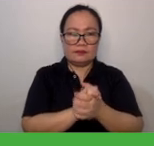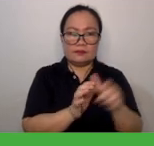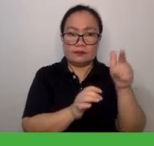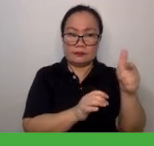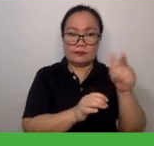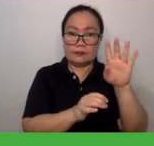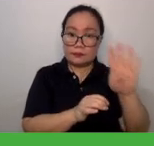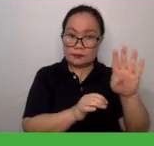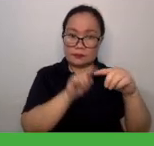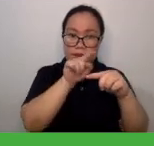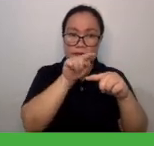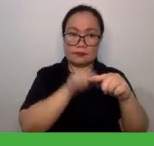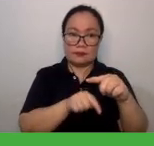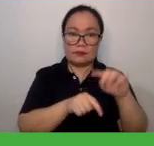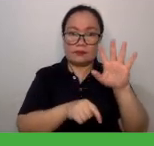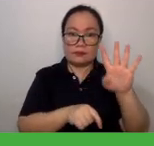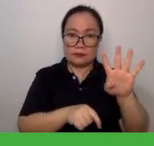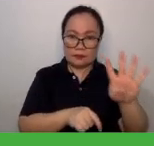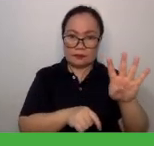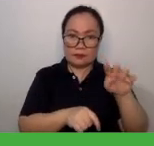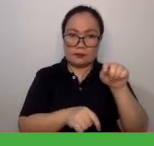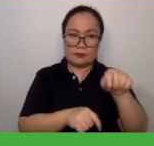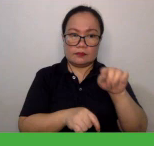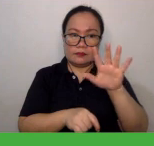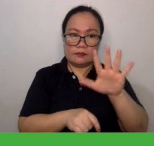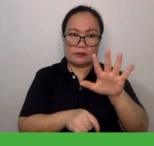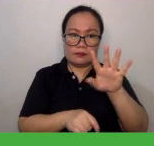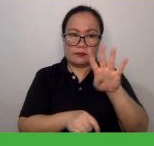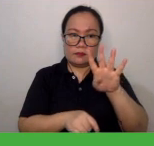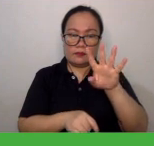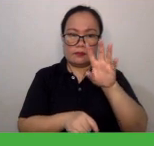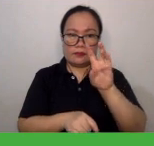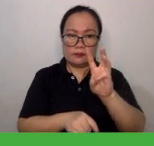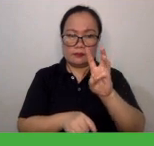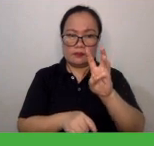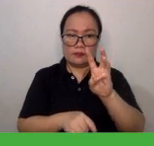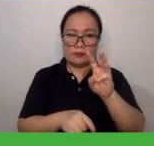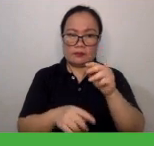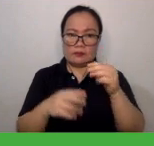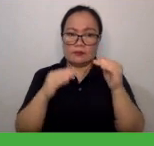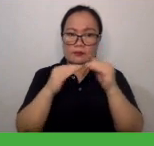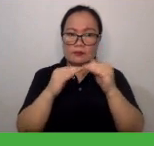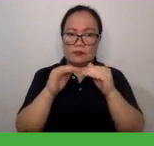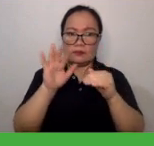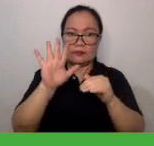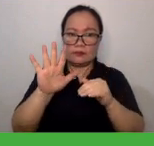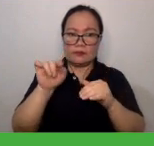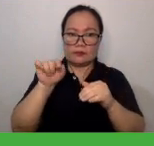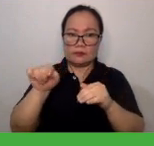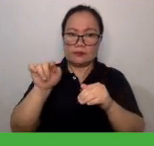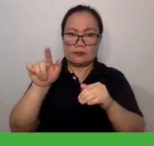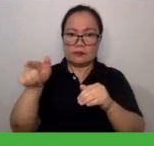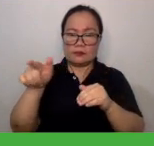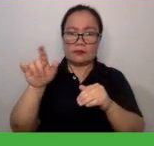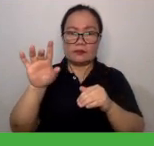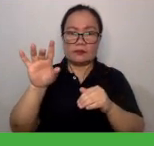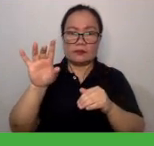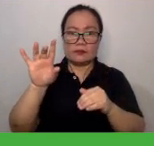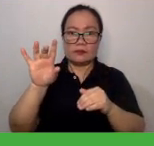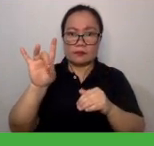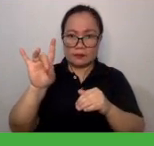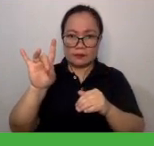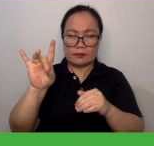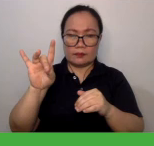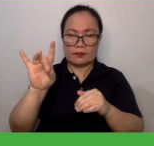Okay, so 24 divided by 4.546, that is equivalent to 5.28